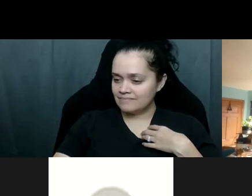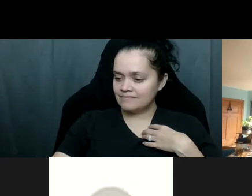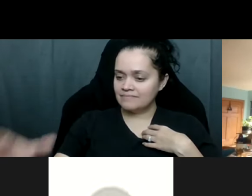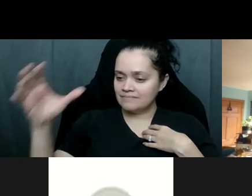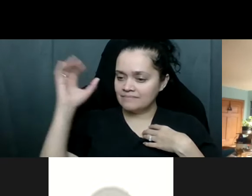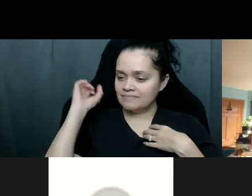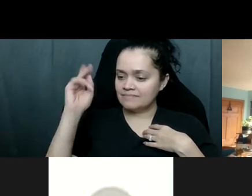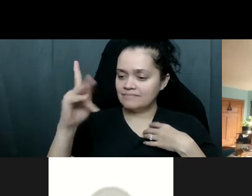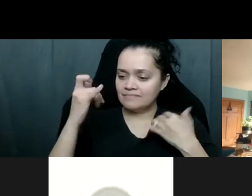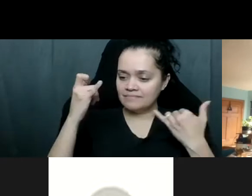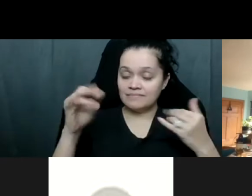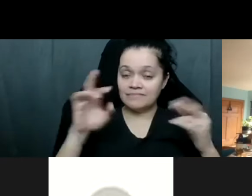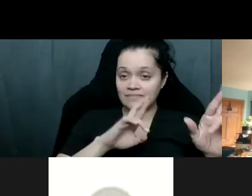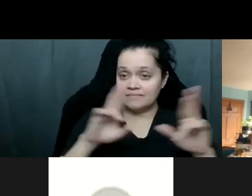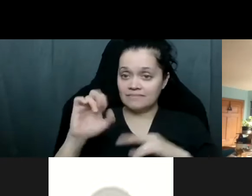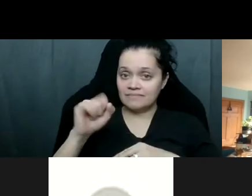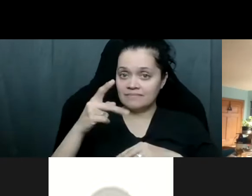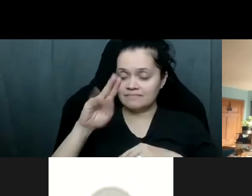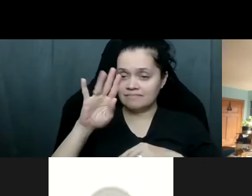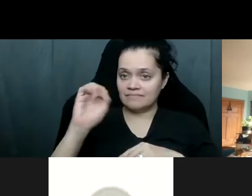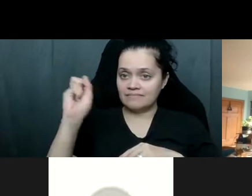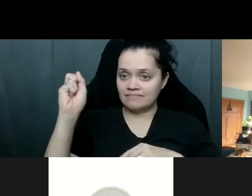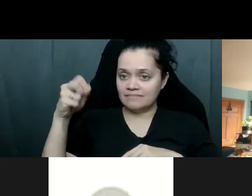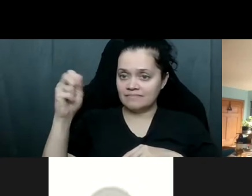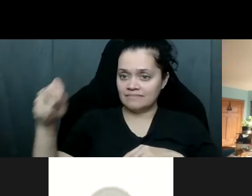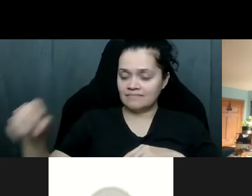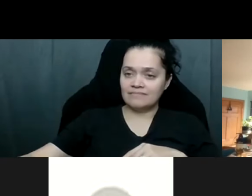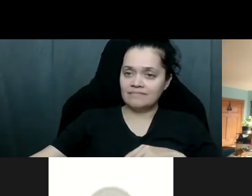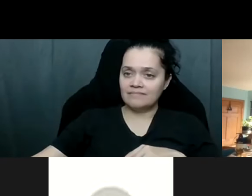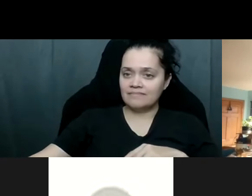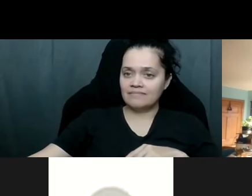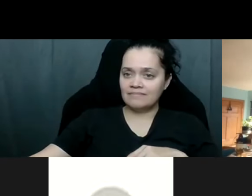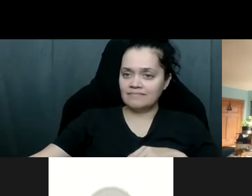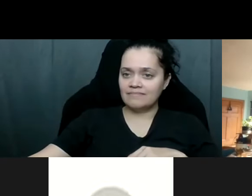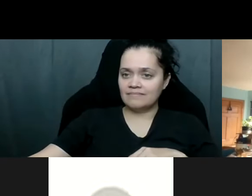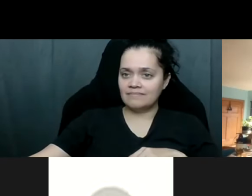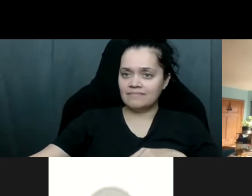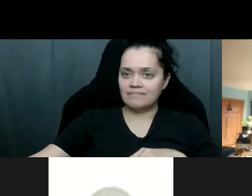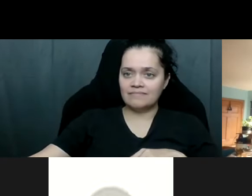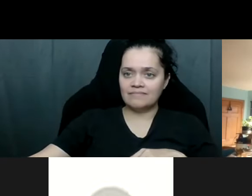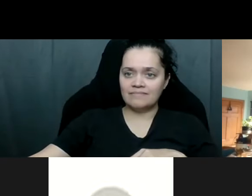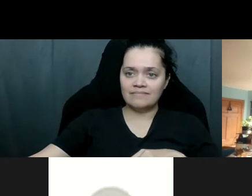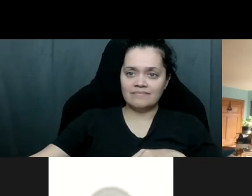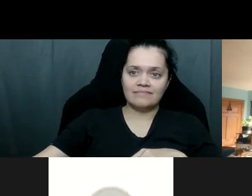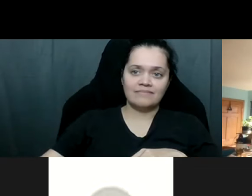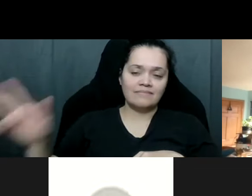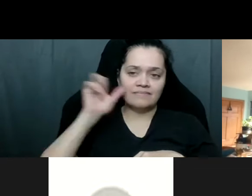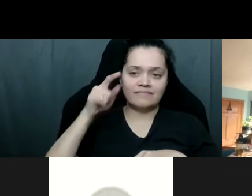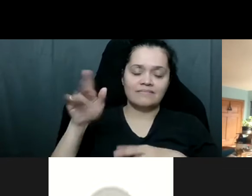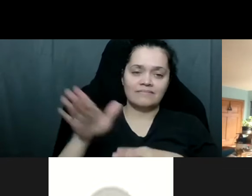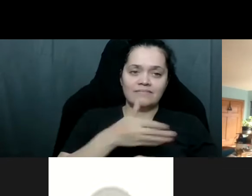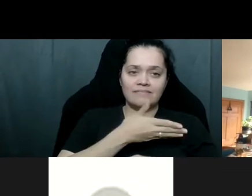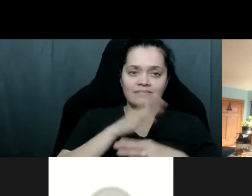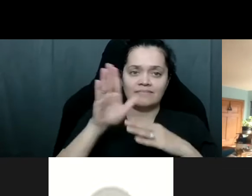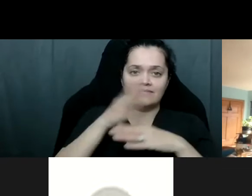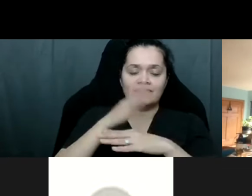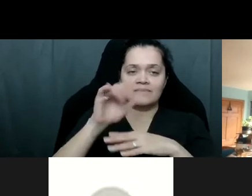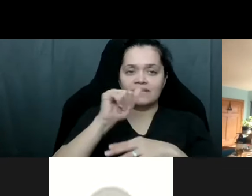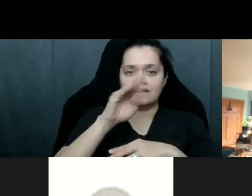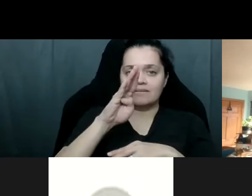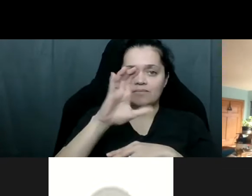Okay, so are we strining? Yes. So have you heard this song? A,